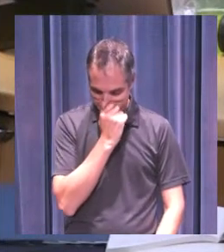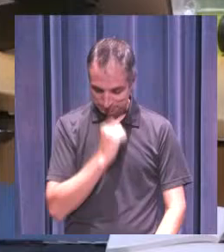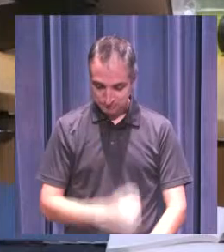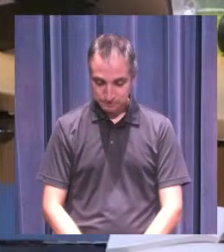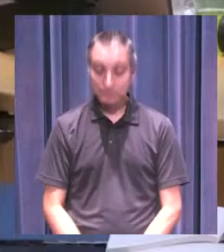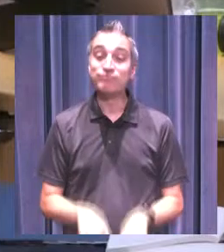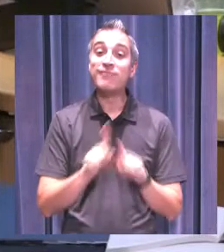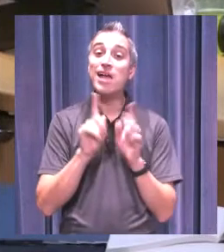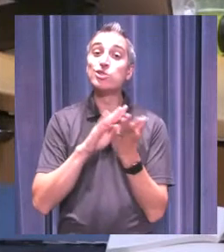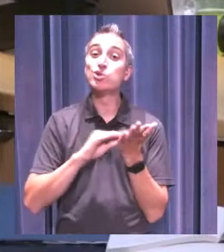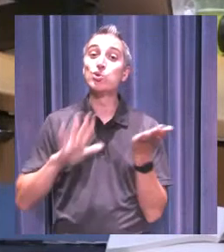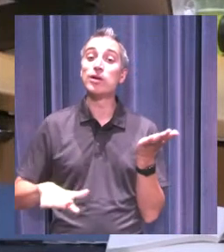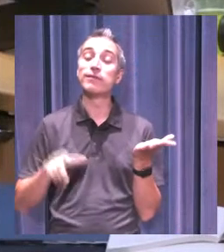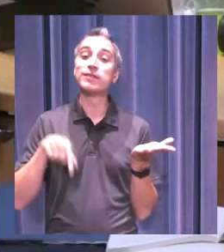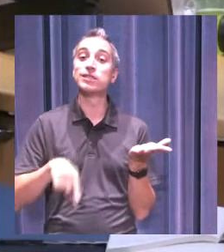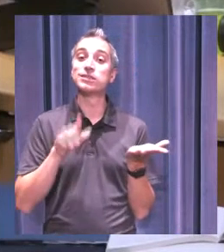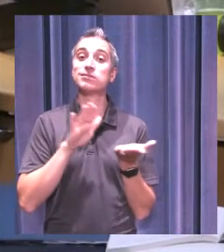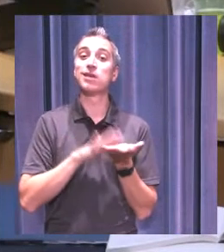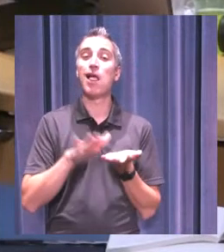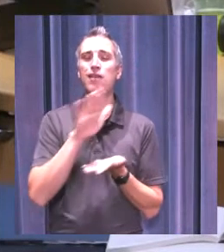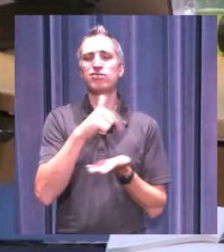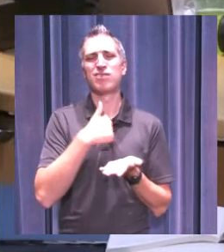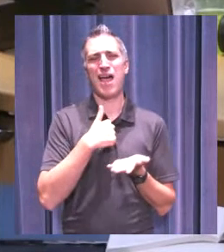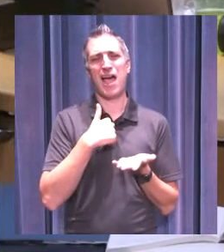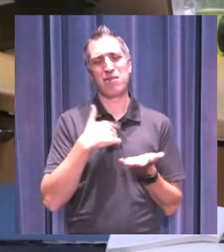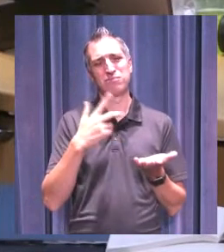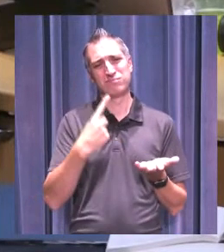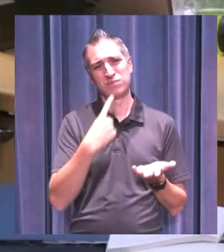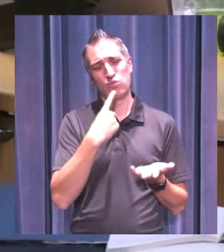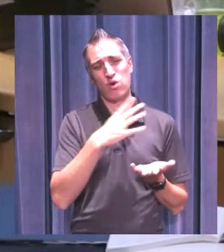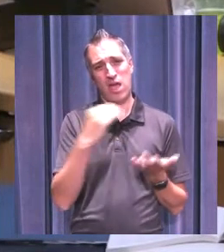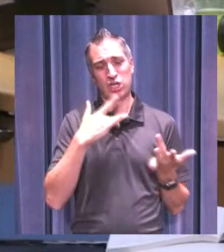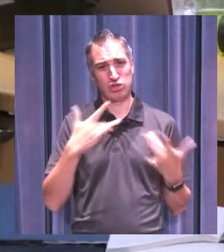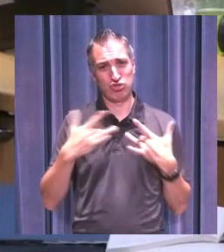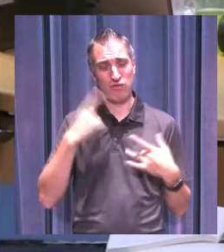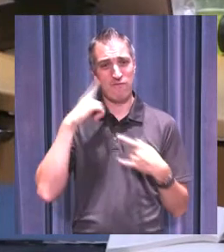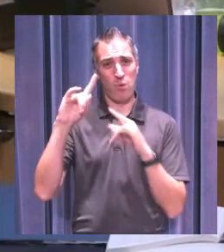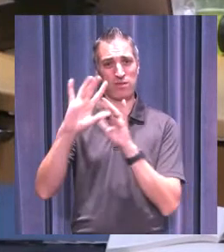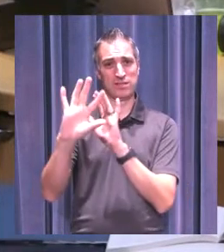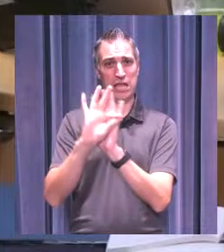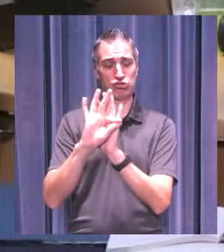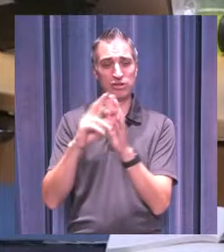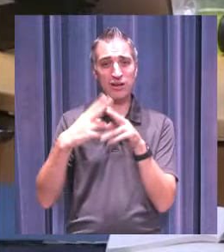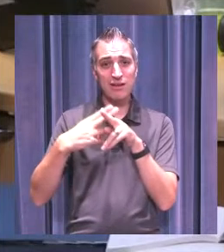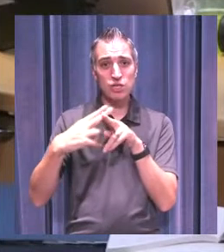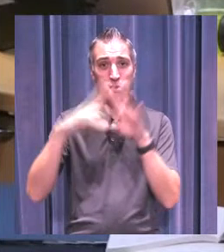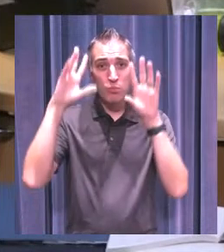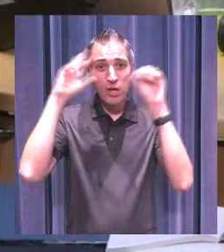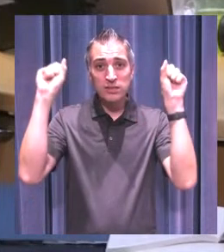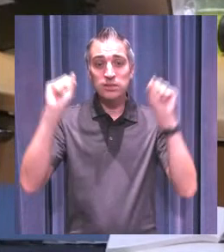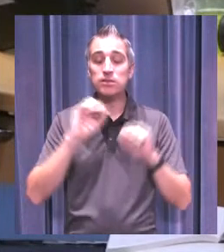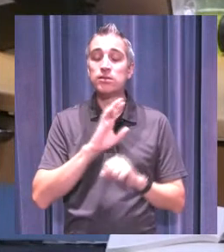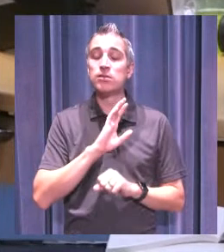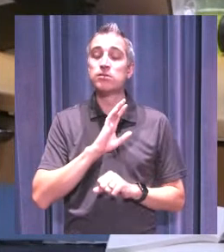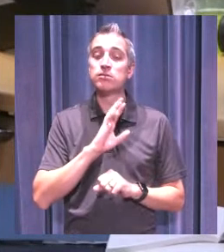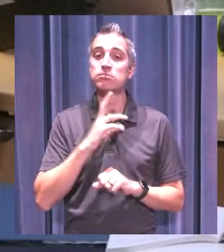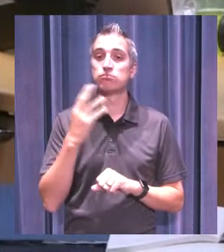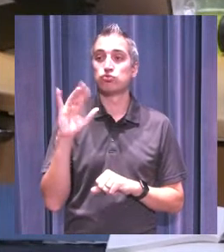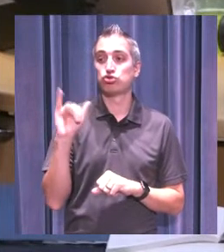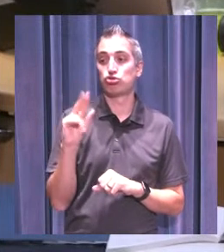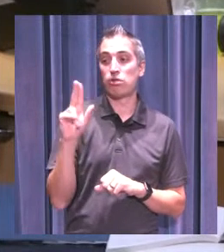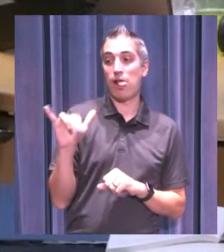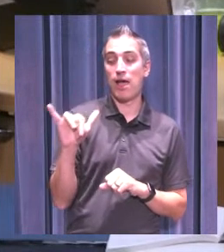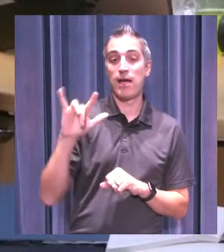As a student of the college, I'm deeply disappointed and concerned with the selection for interim president made by the board on July 11,